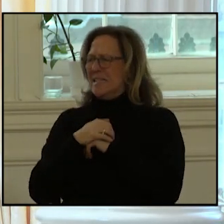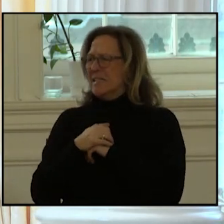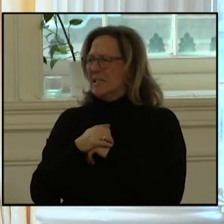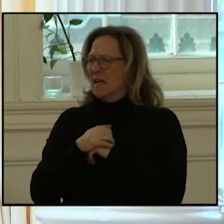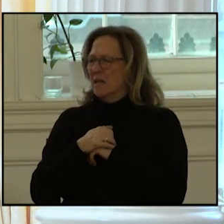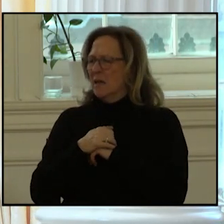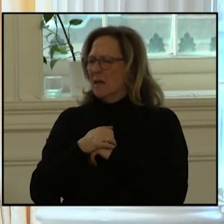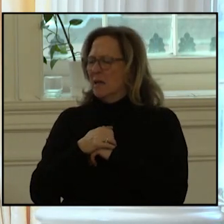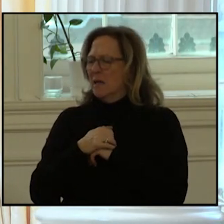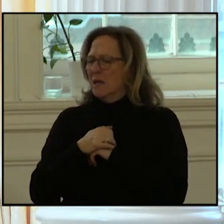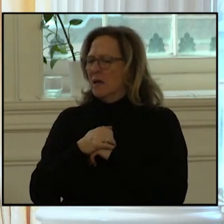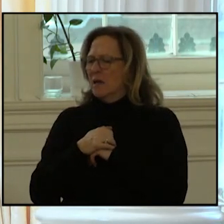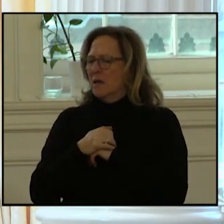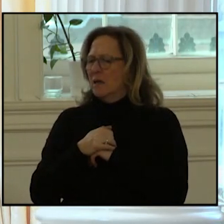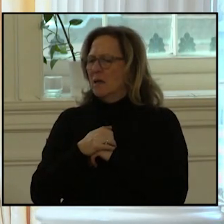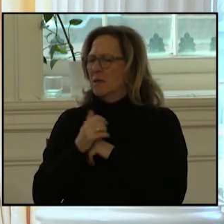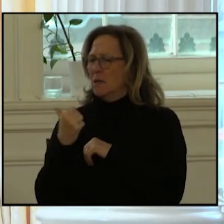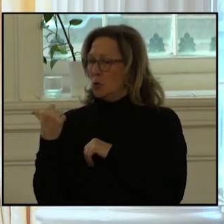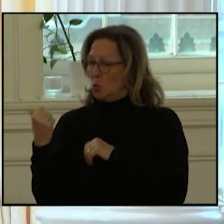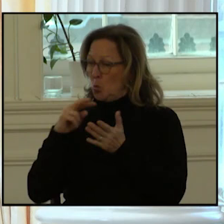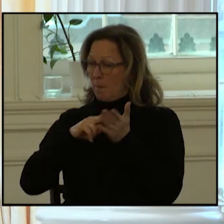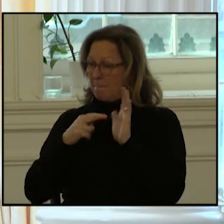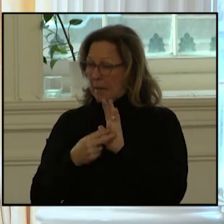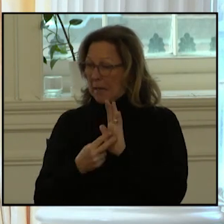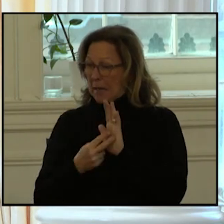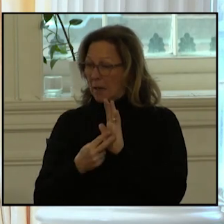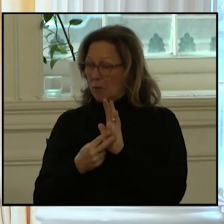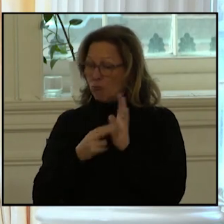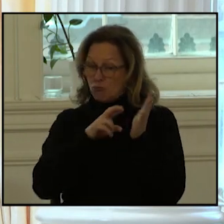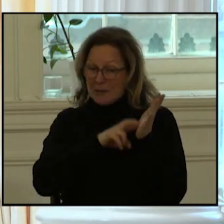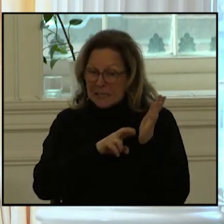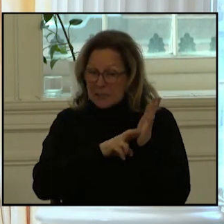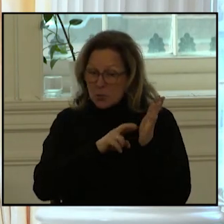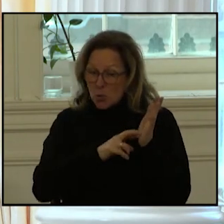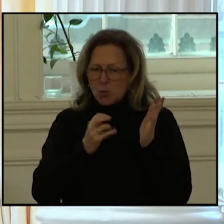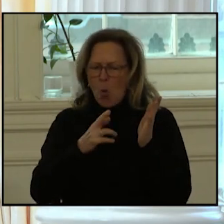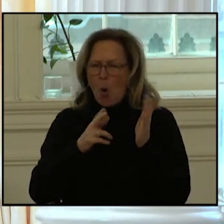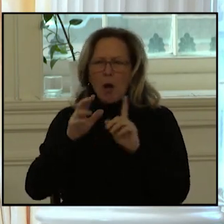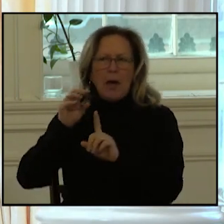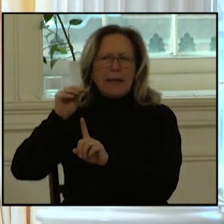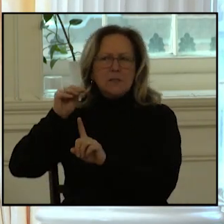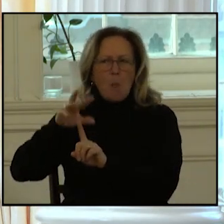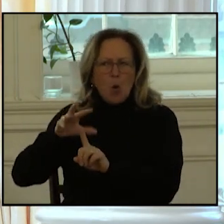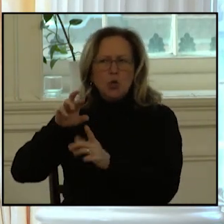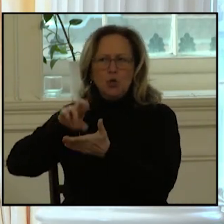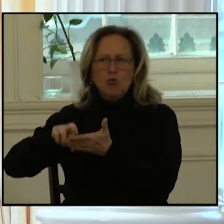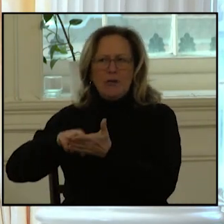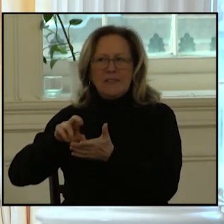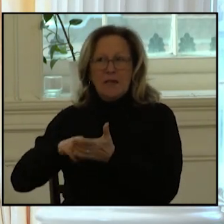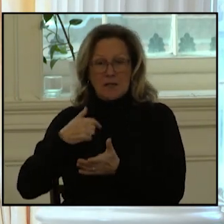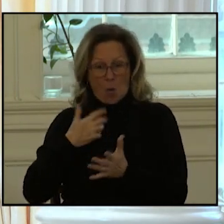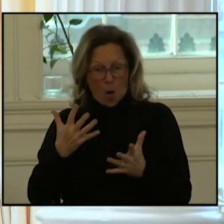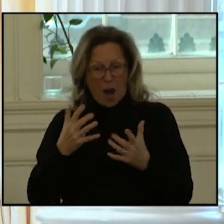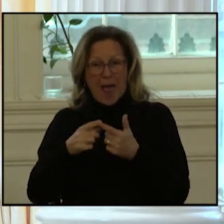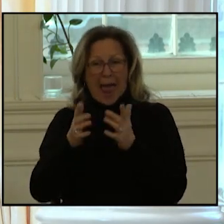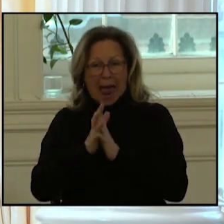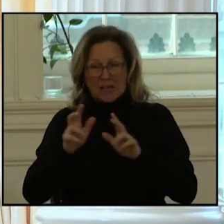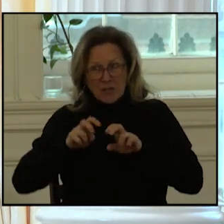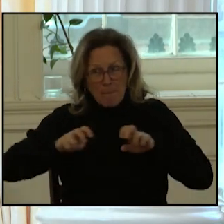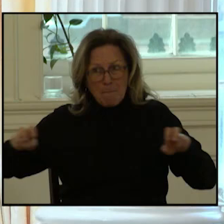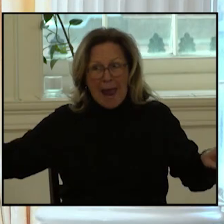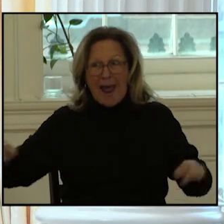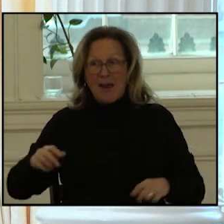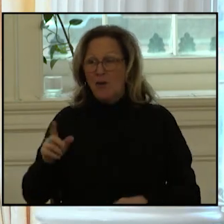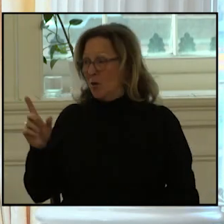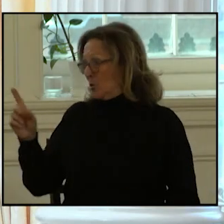or to the exposure of the research? And then I want to ask the panel about that because you seem to have some chatter